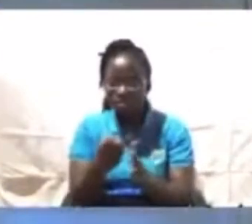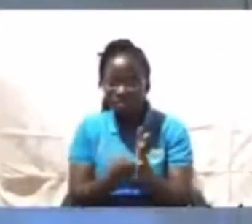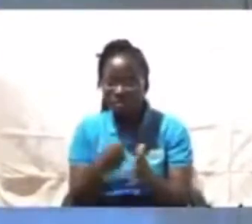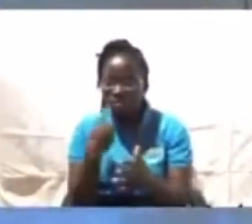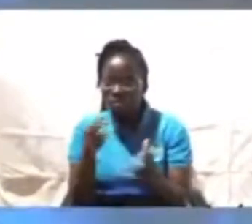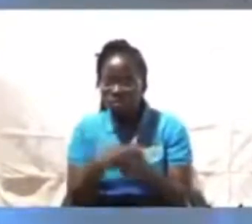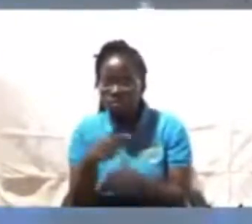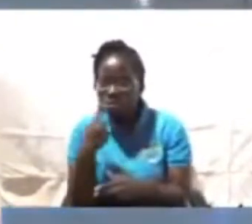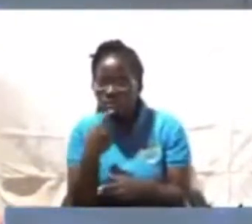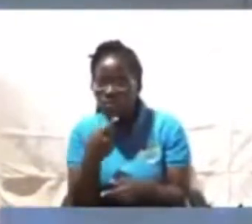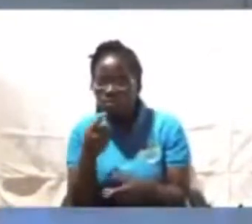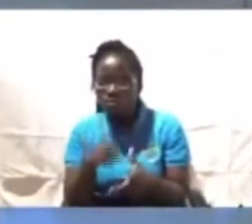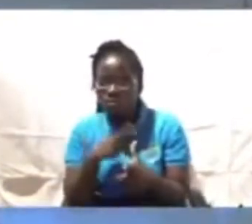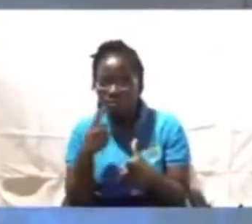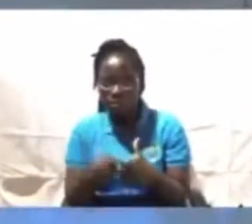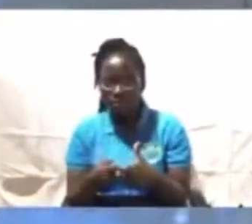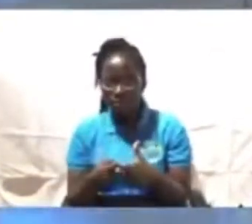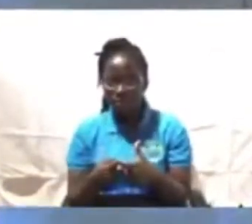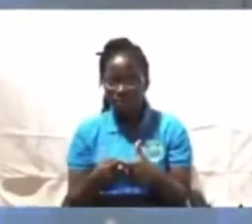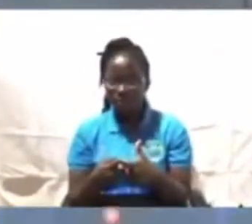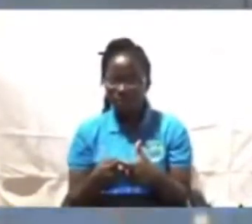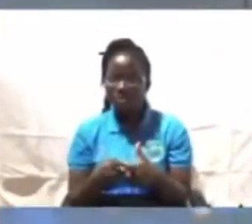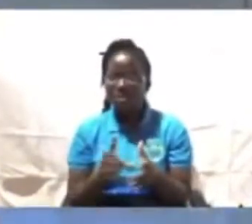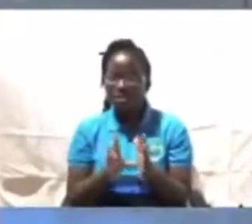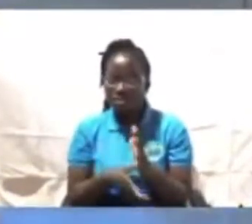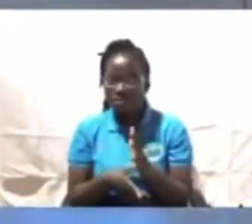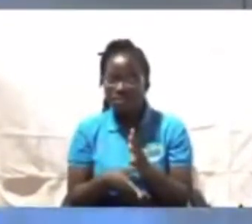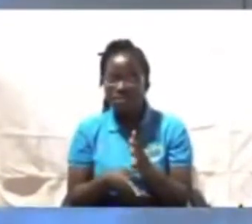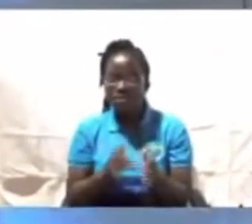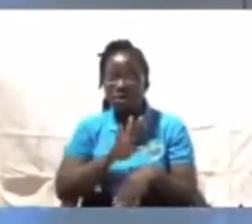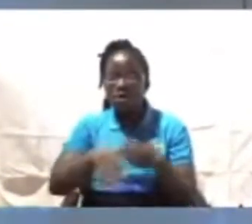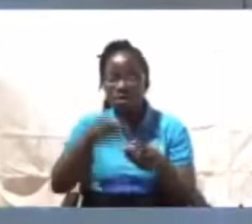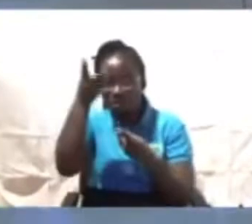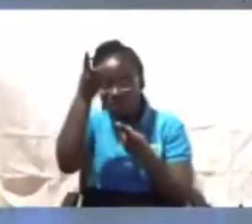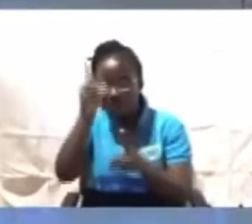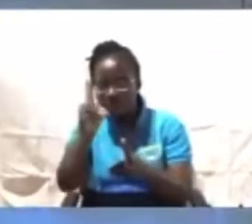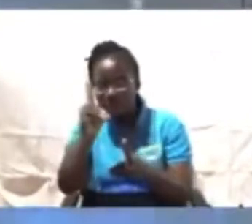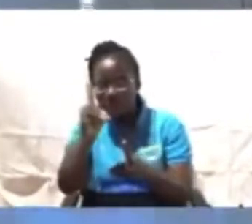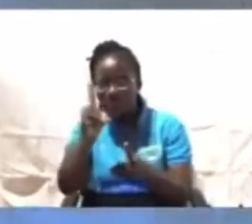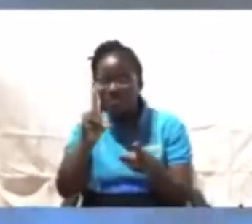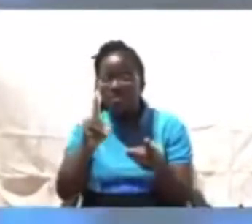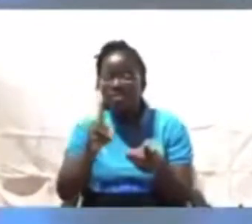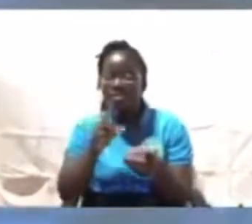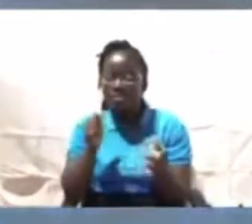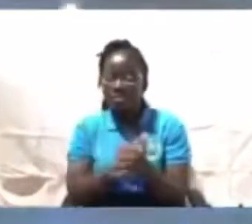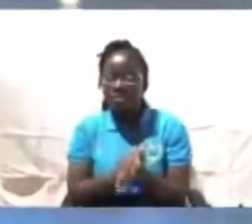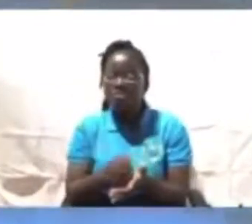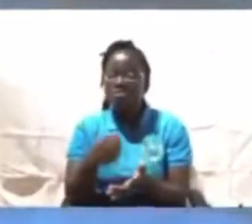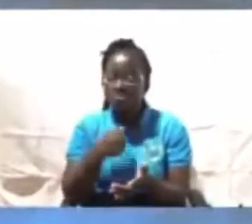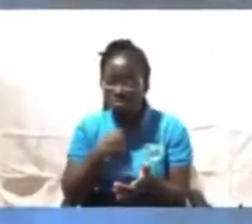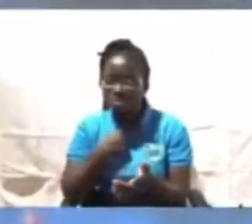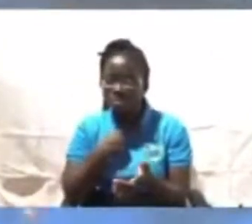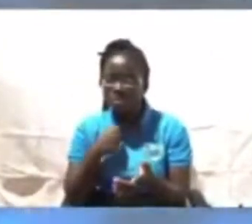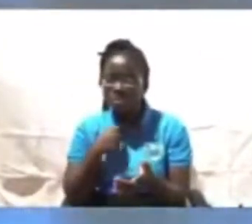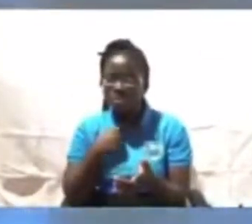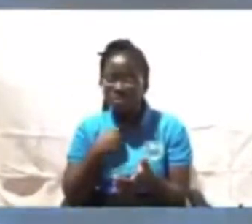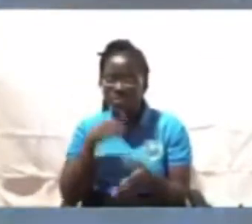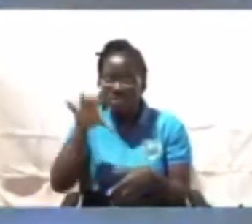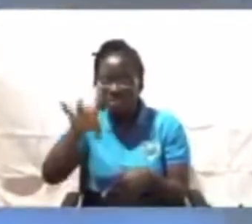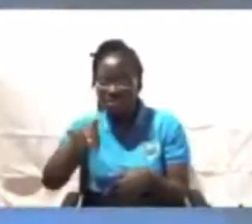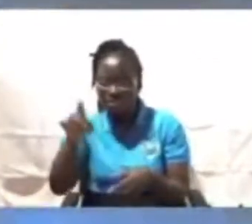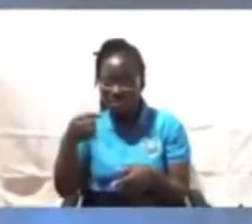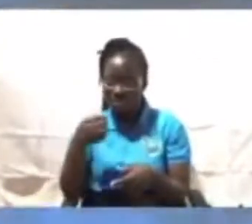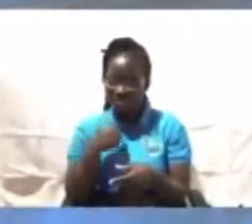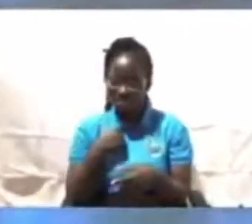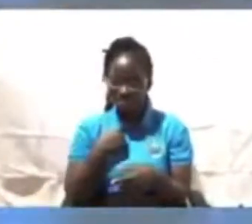nko. Praise God. Nan sama krom o mani nyina kan se. Oh, a brand ye